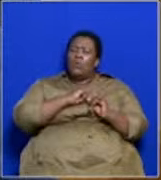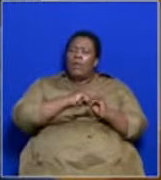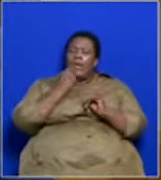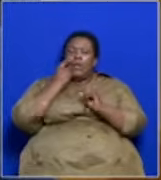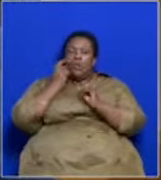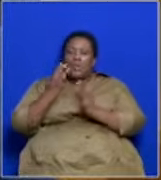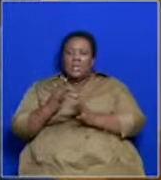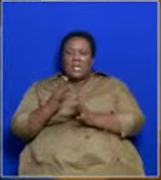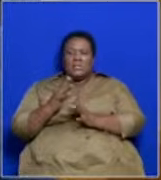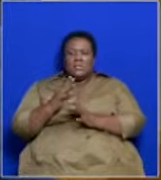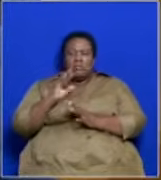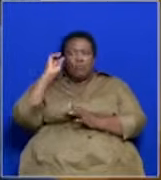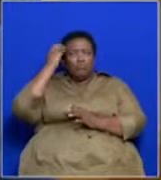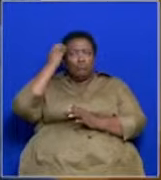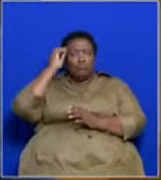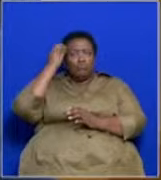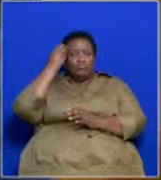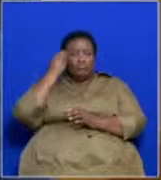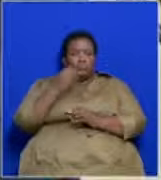the witnesses be subpoenaed?